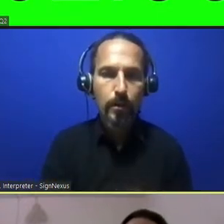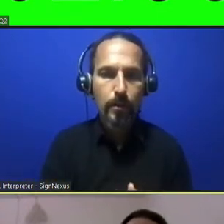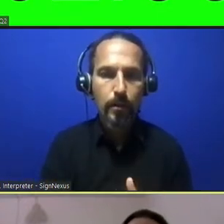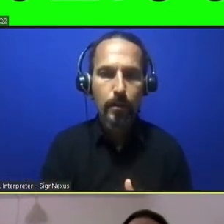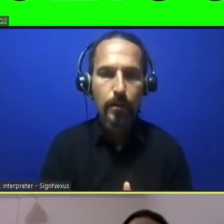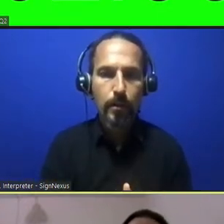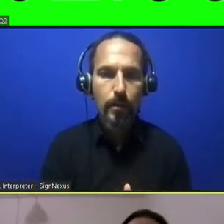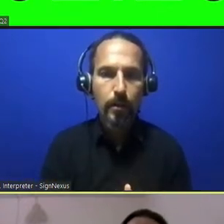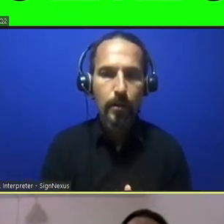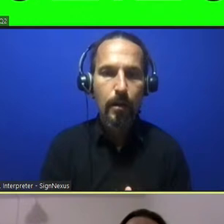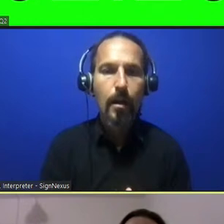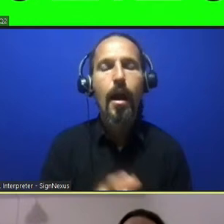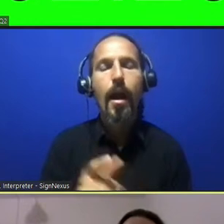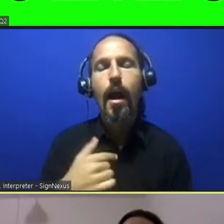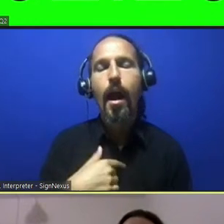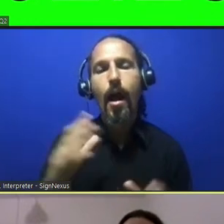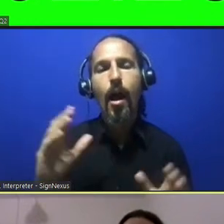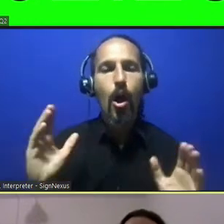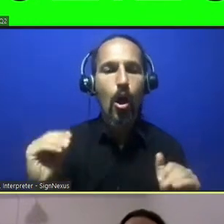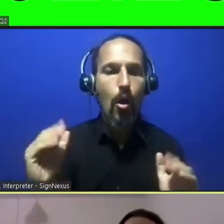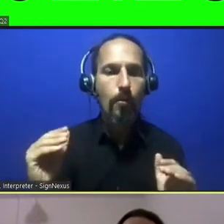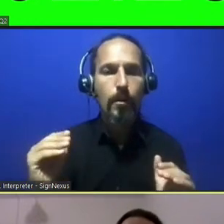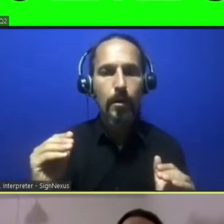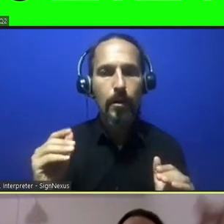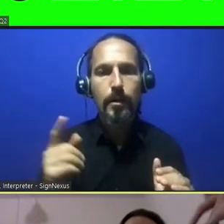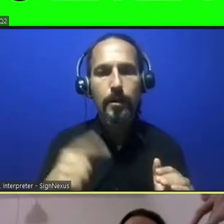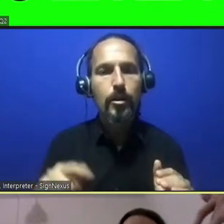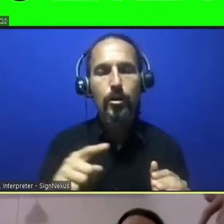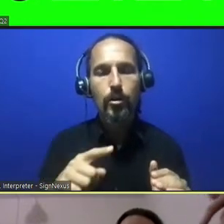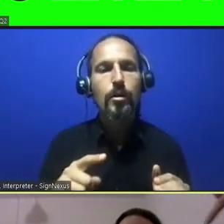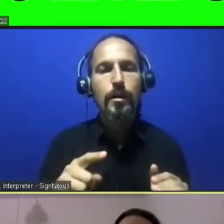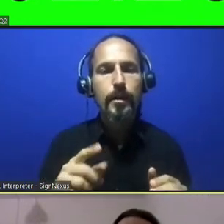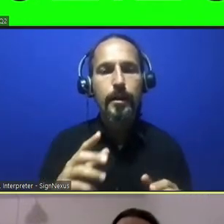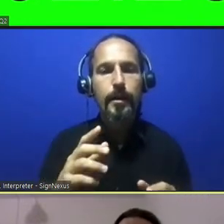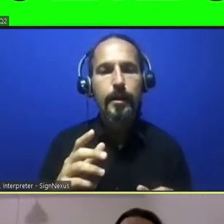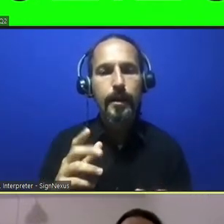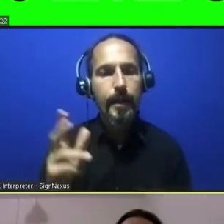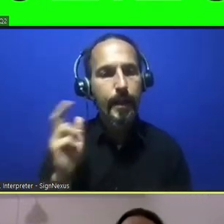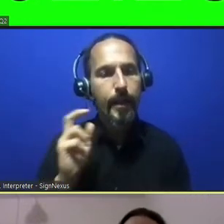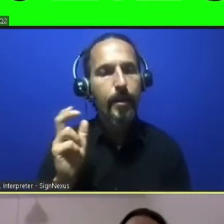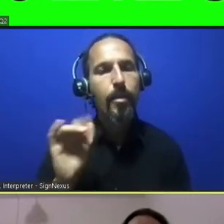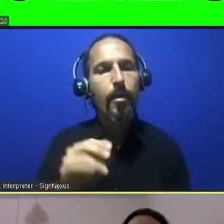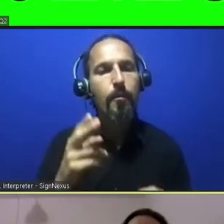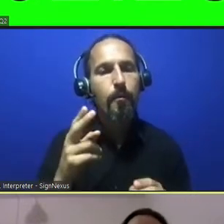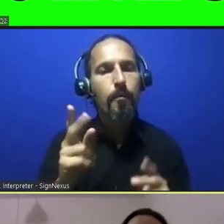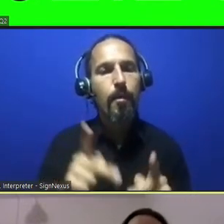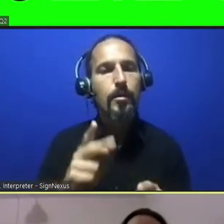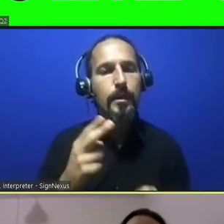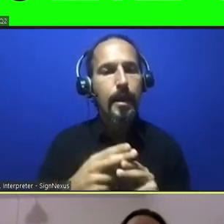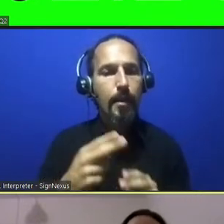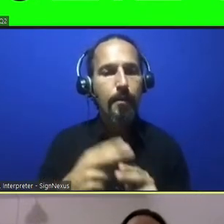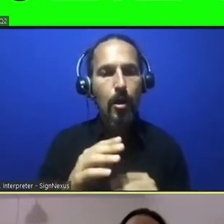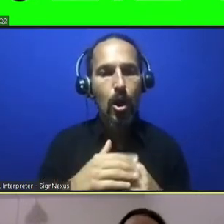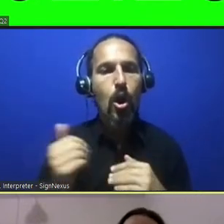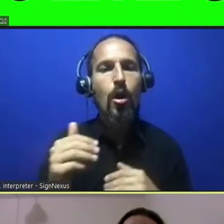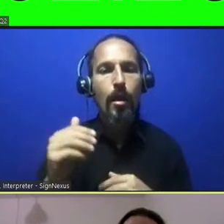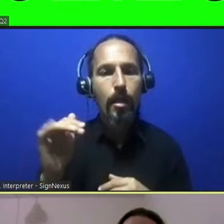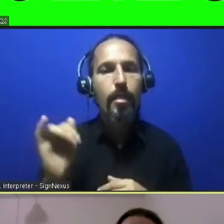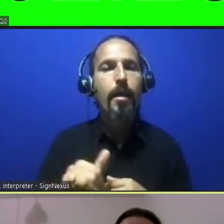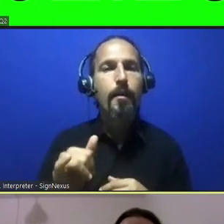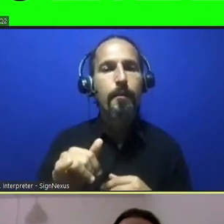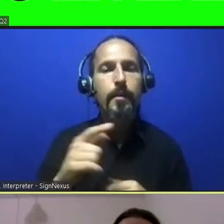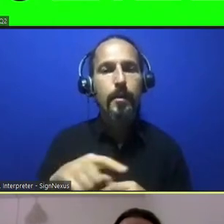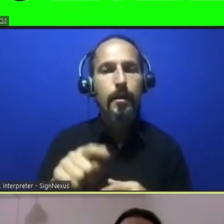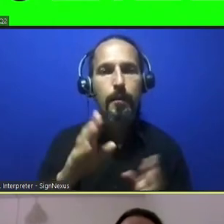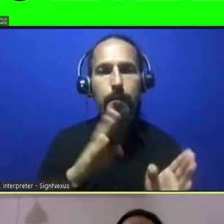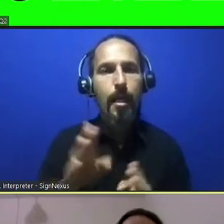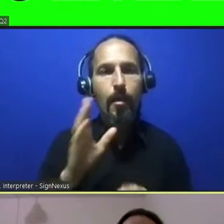and i just really hope that first of all whenever you are hearing somebody's name being called you're realizing that this is somebody who your plan